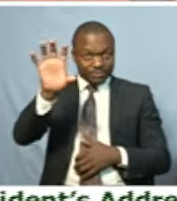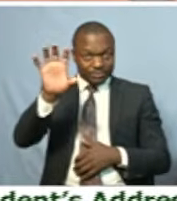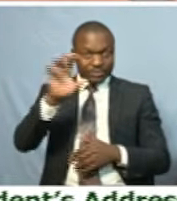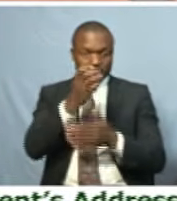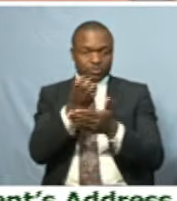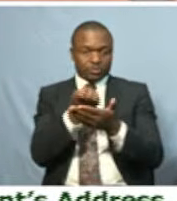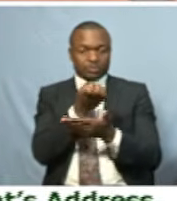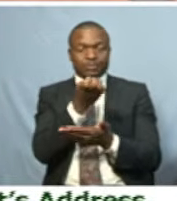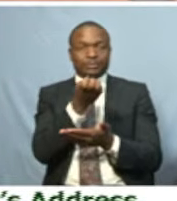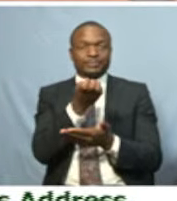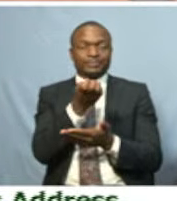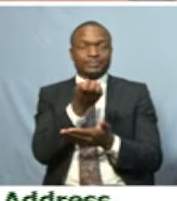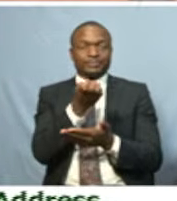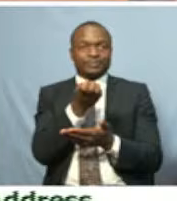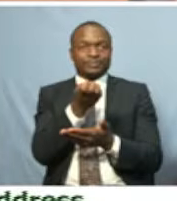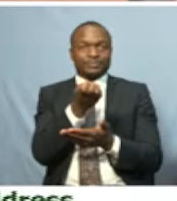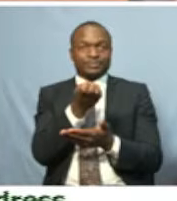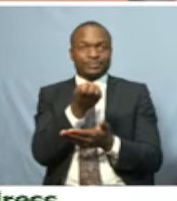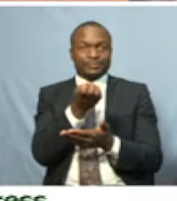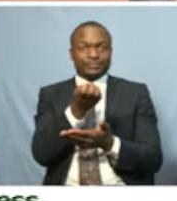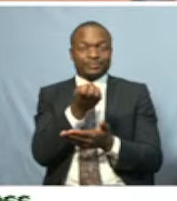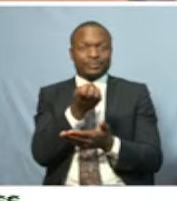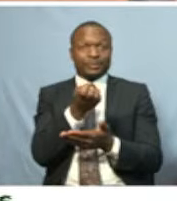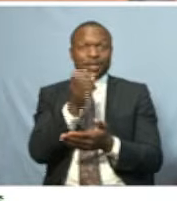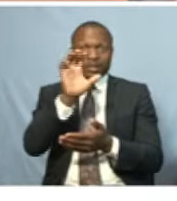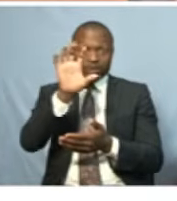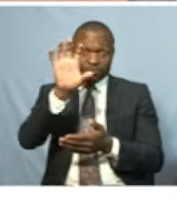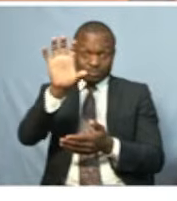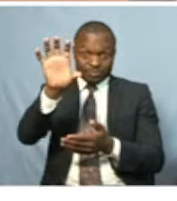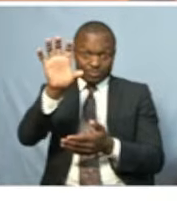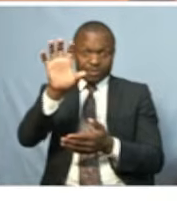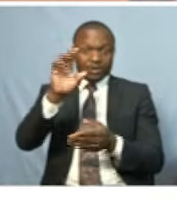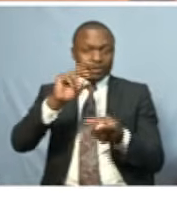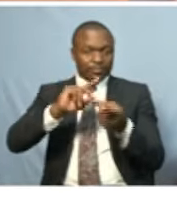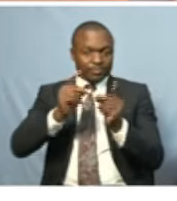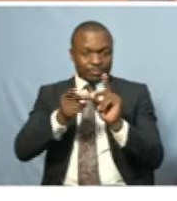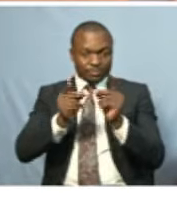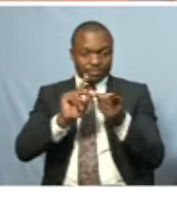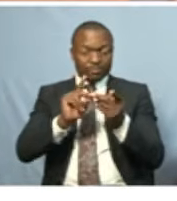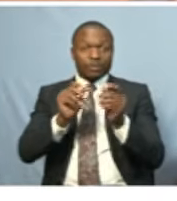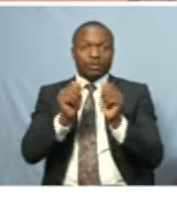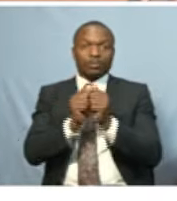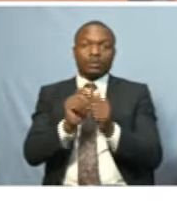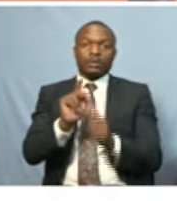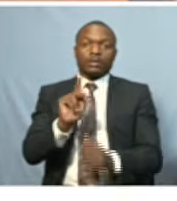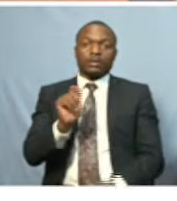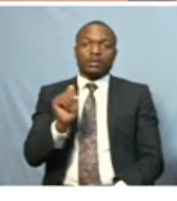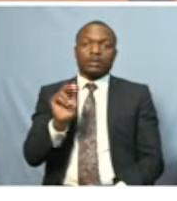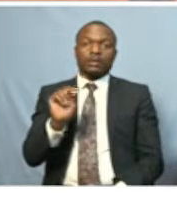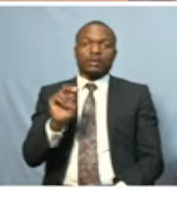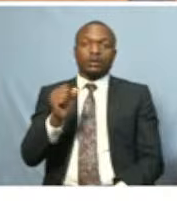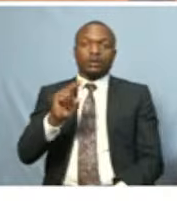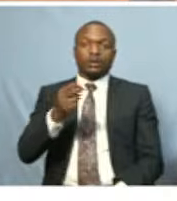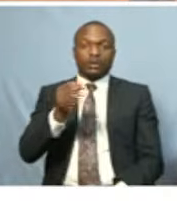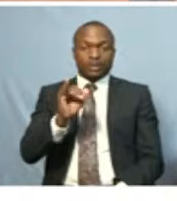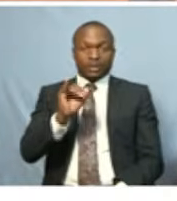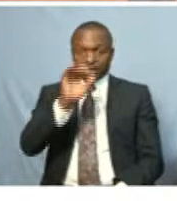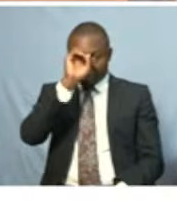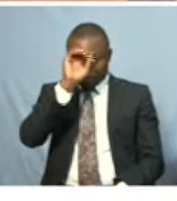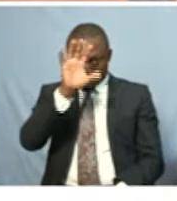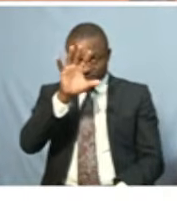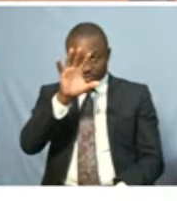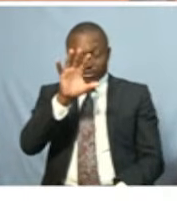economy. Further, the province, in partnership with the Kasanshi Mine, held a tender